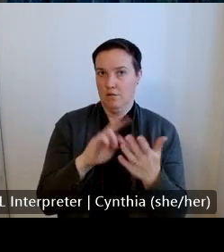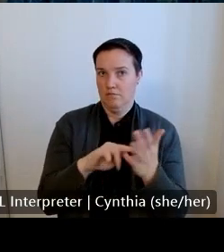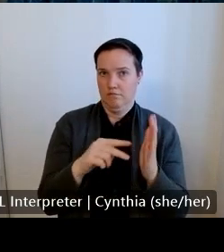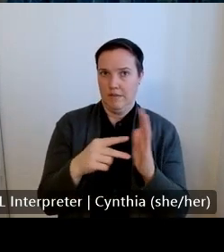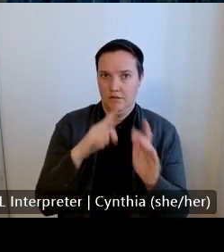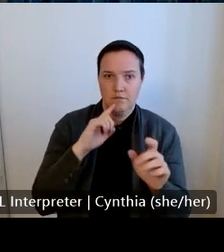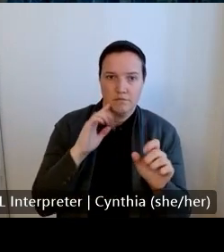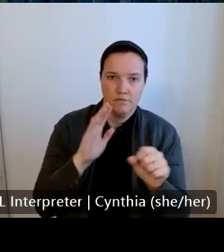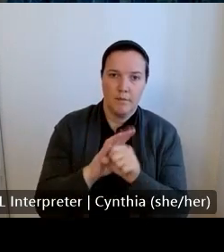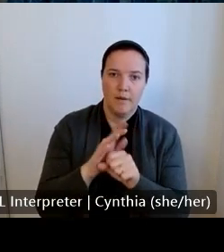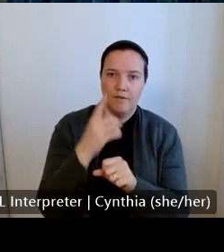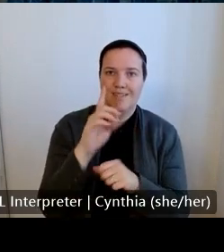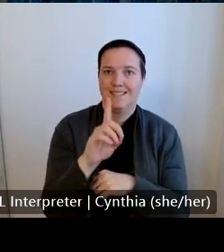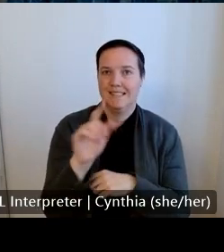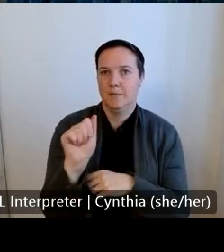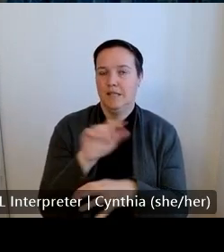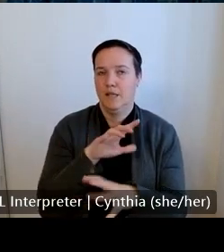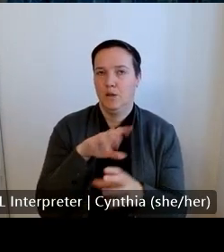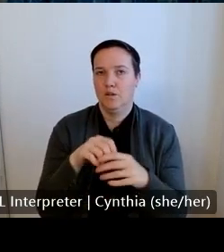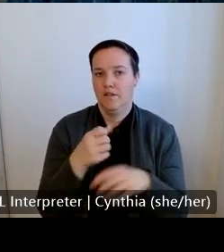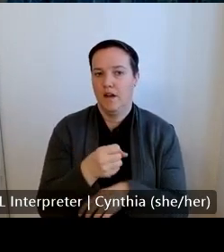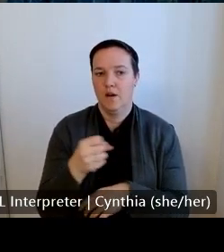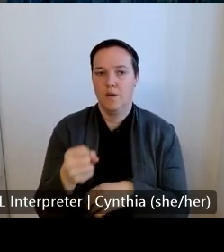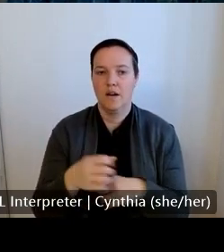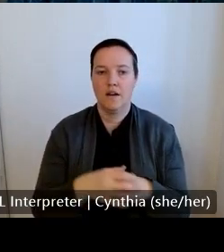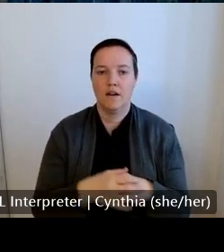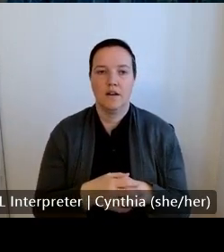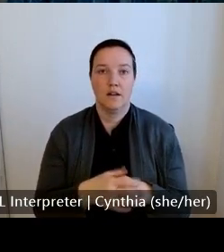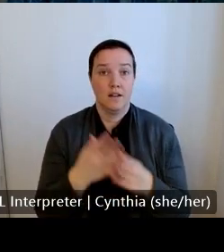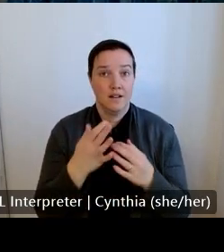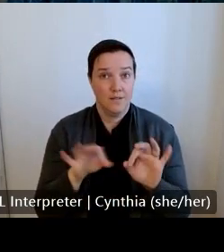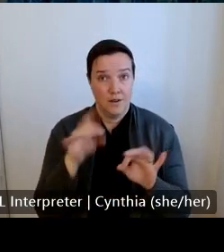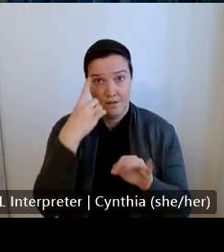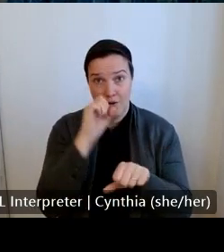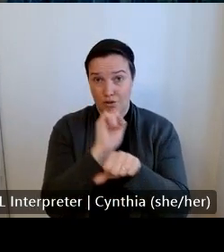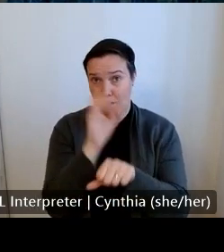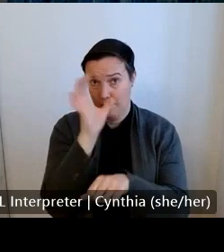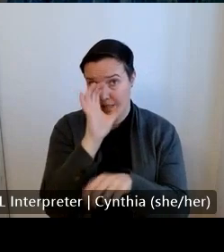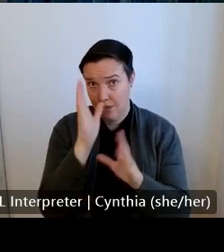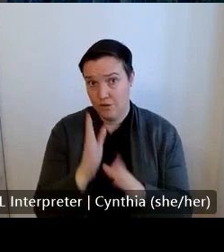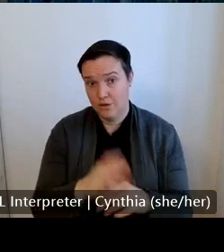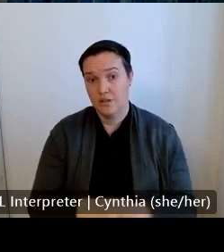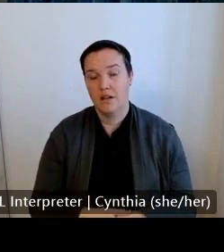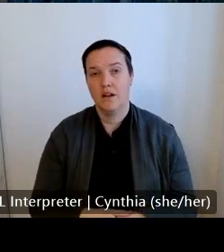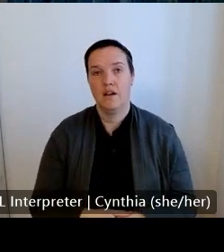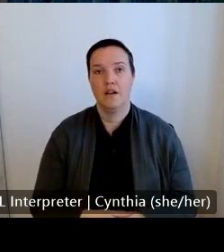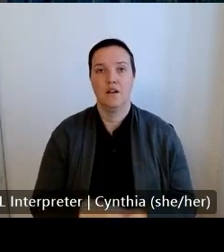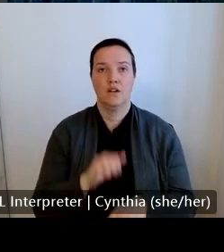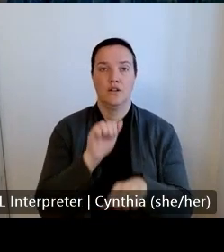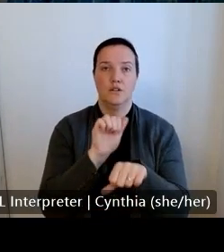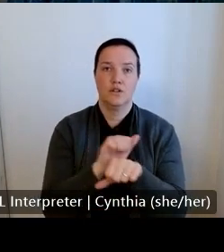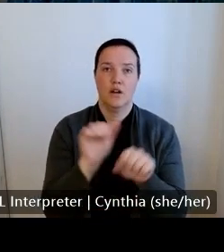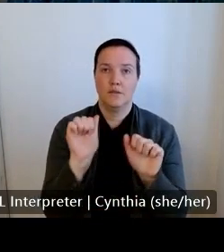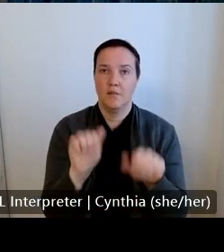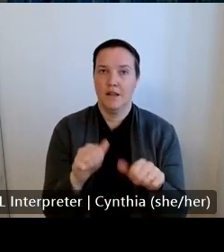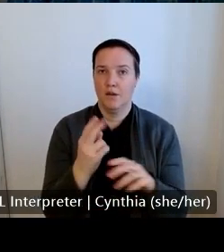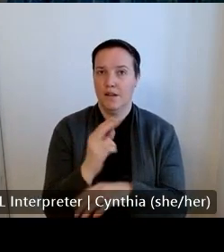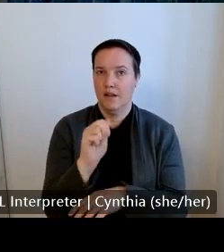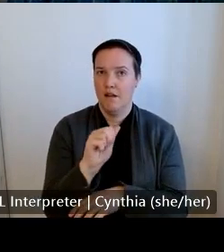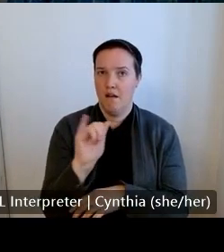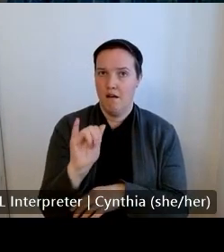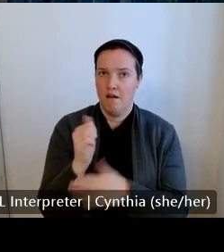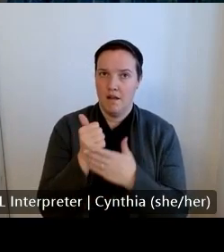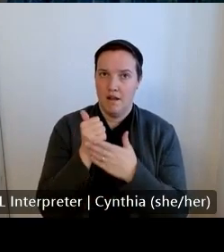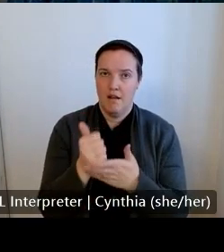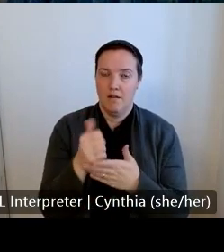to disability inclusive hiring. It's free for job seekers. Jobsability uses AI to assist